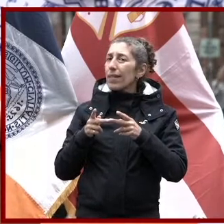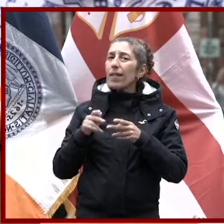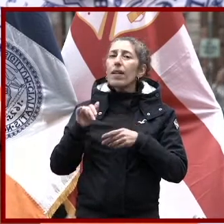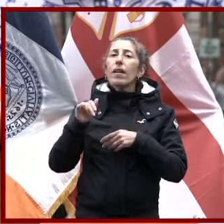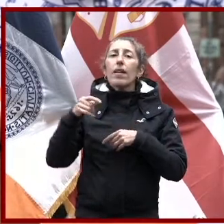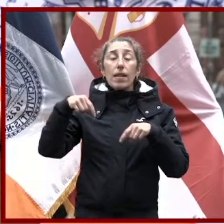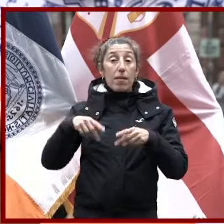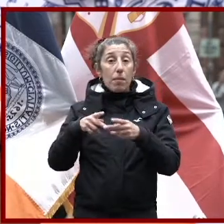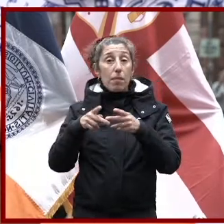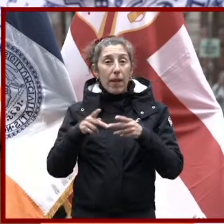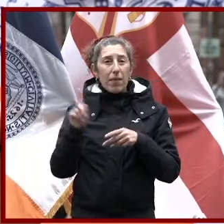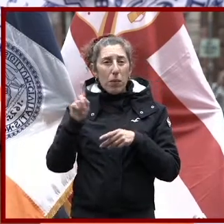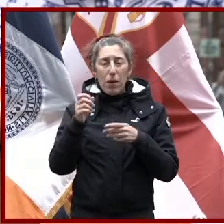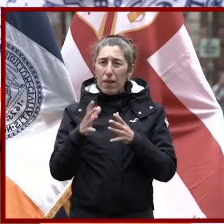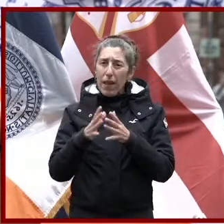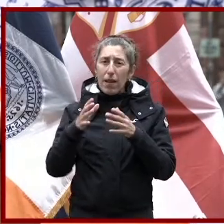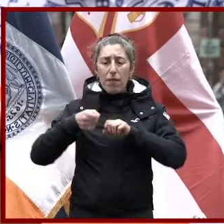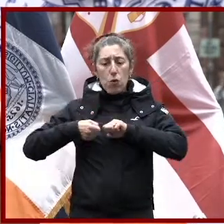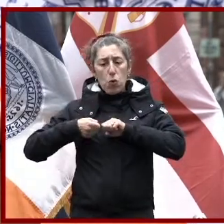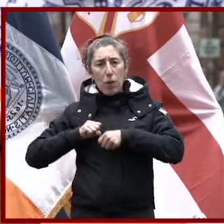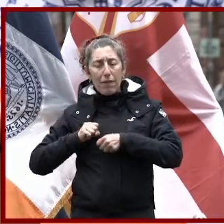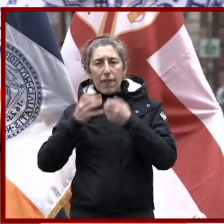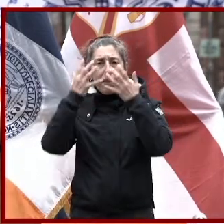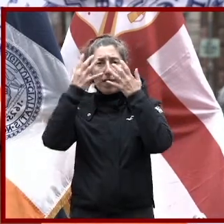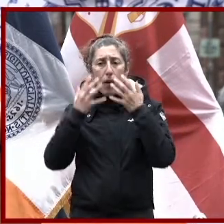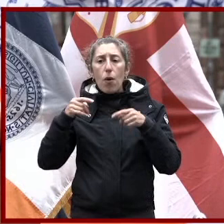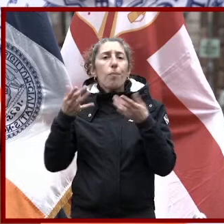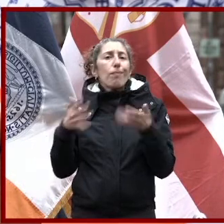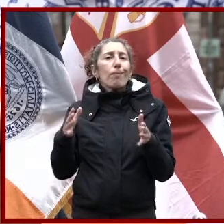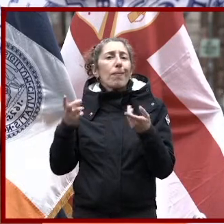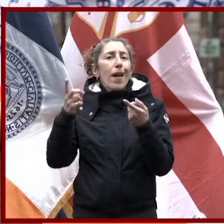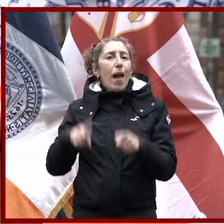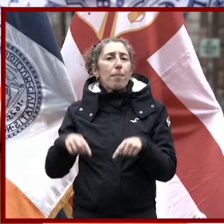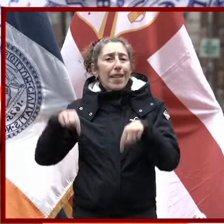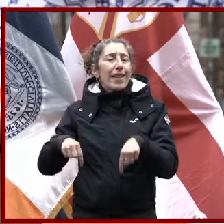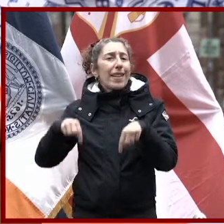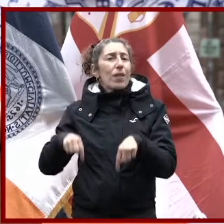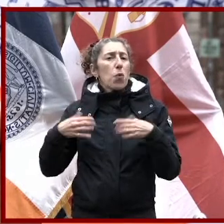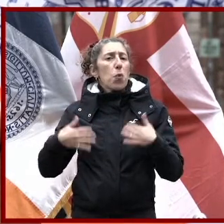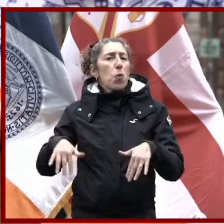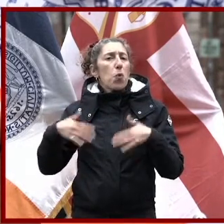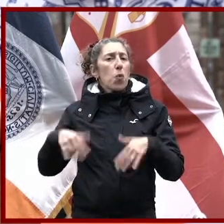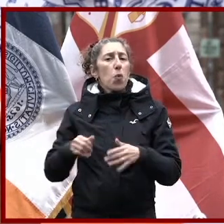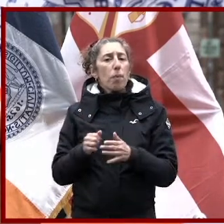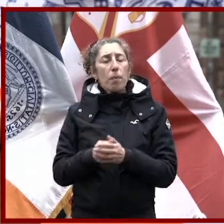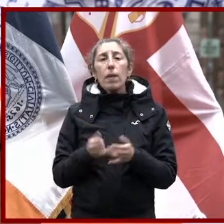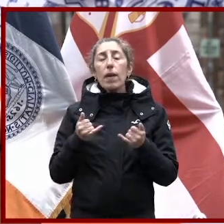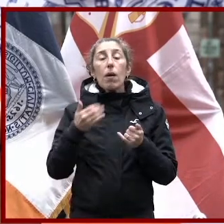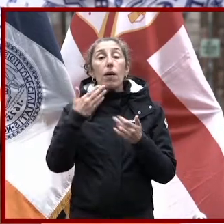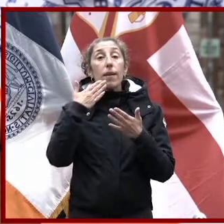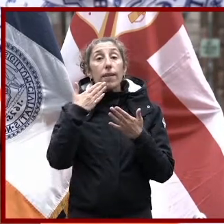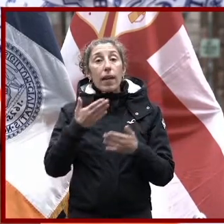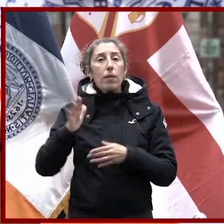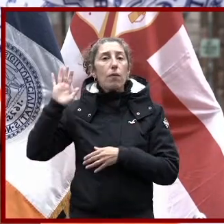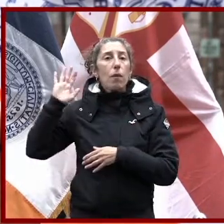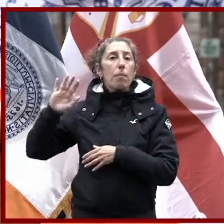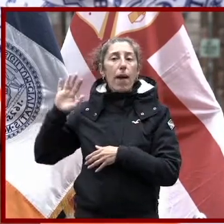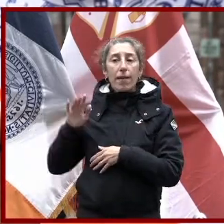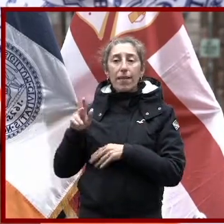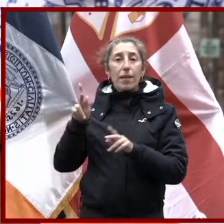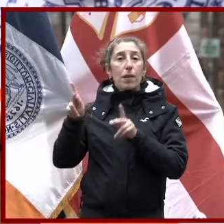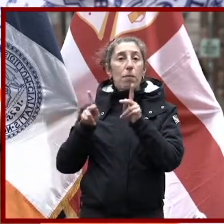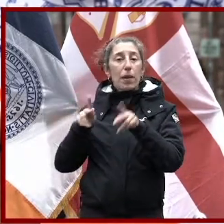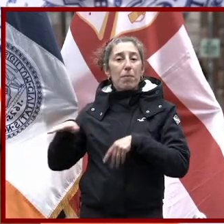give thanks for the past, for those that came before us, those that unnecessarily lost their lives due to willful neglect